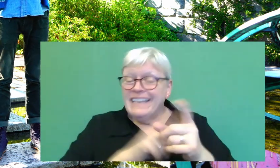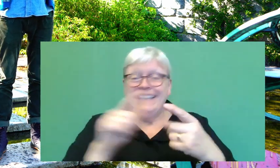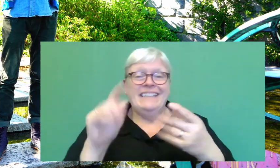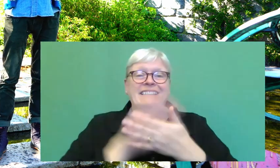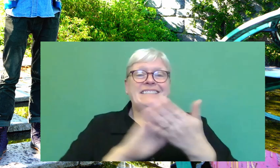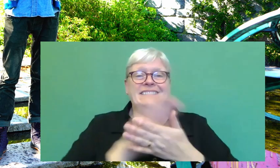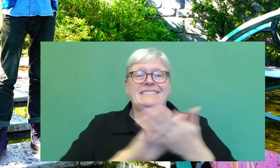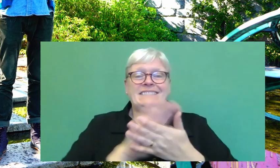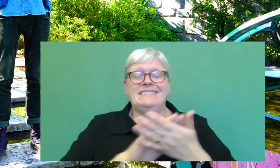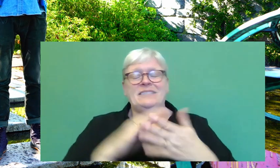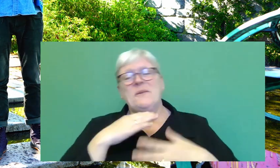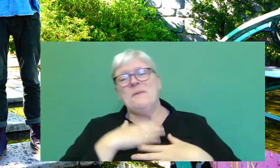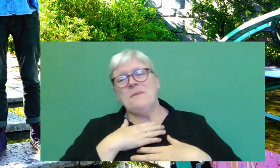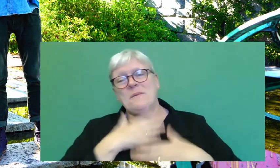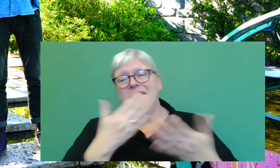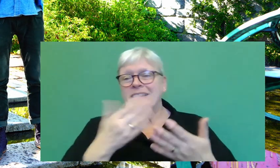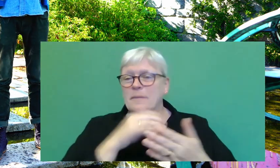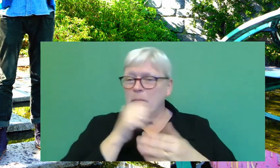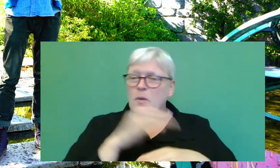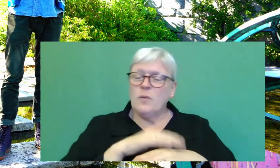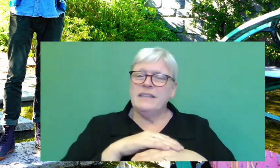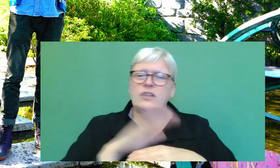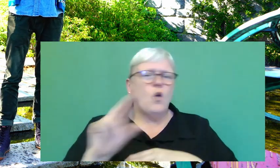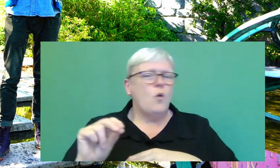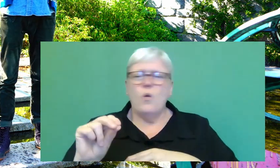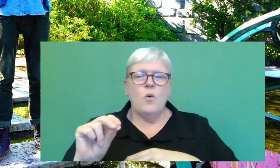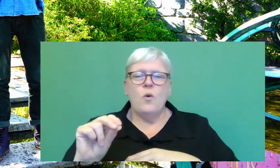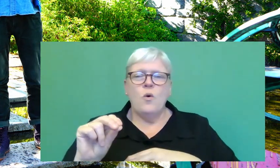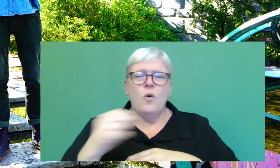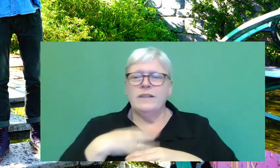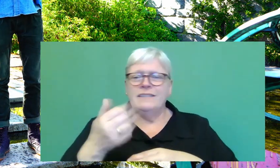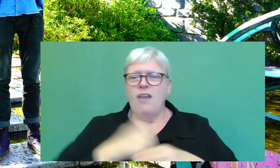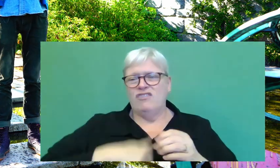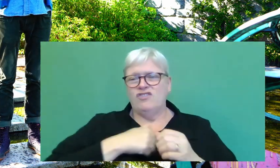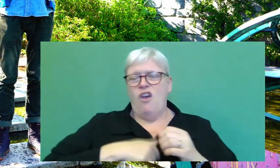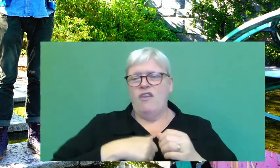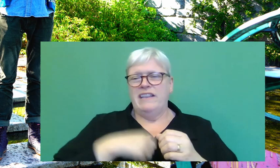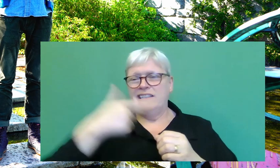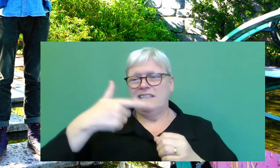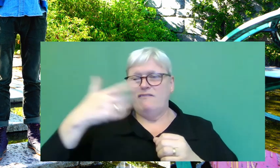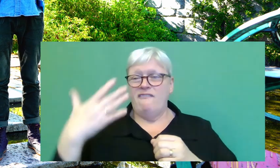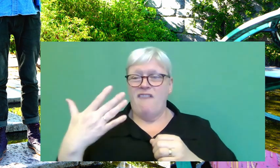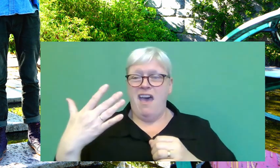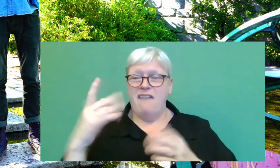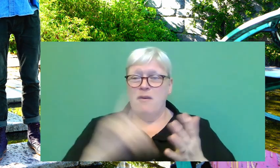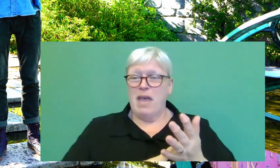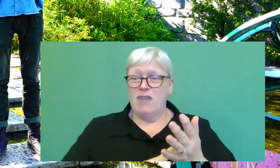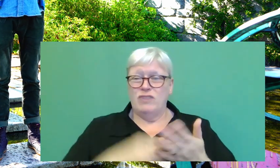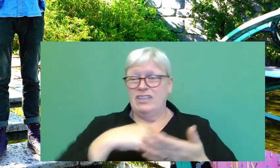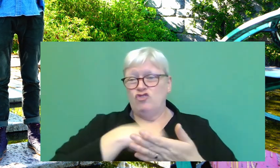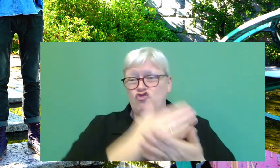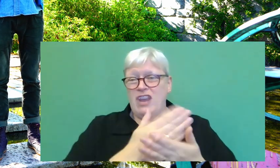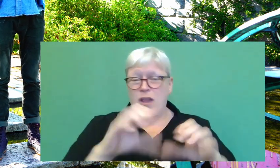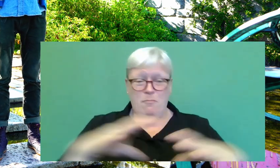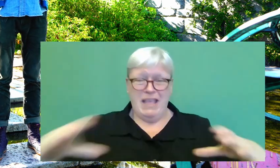moments. No, I don't regret spending £75 on a seafood sharing platter. Aye, it was a